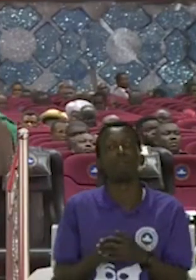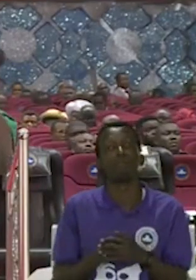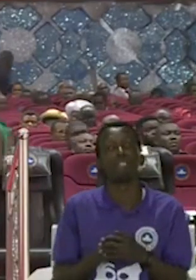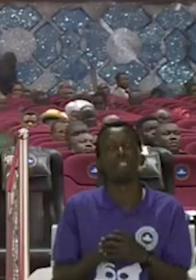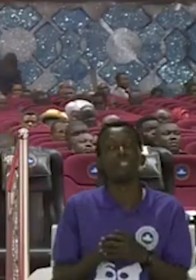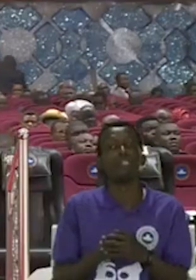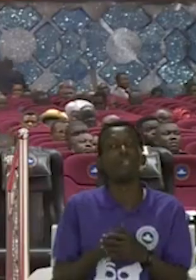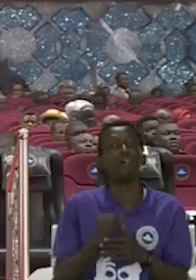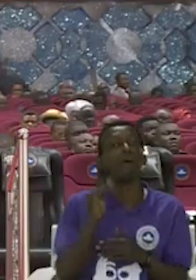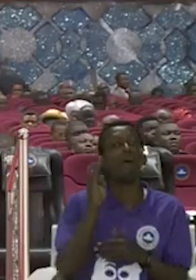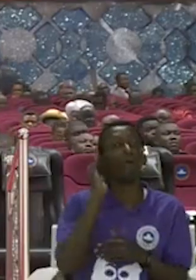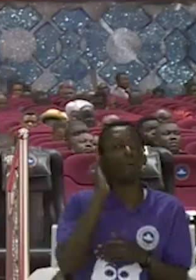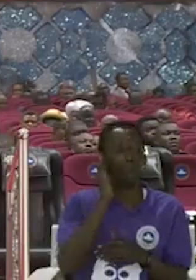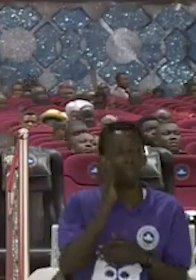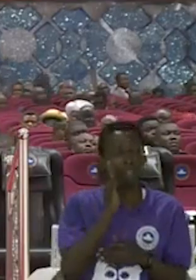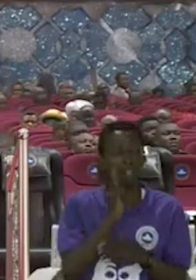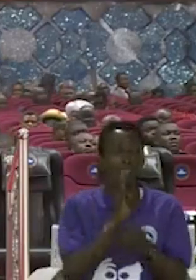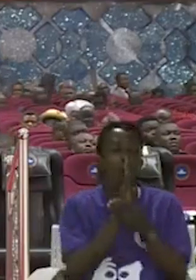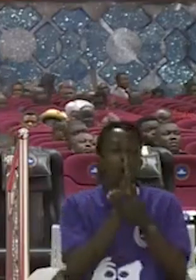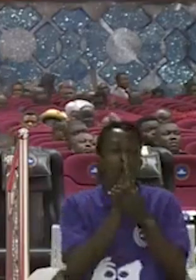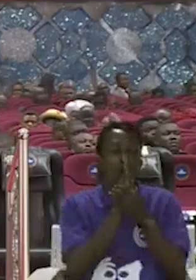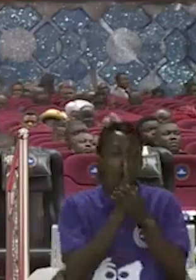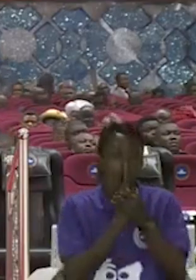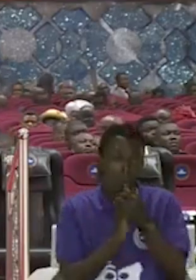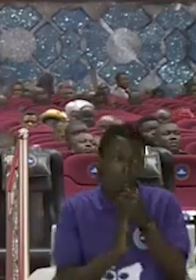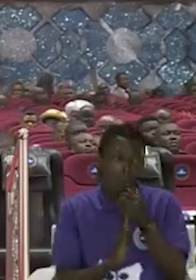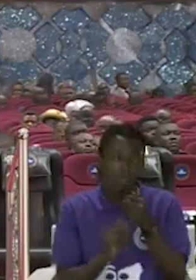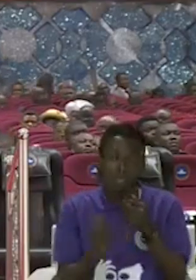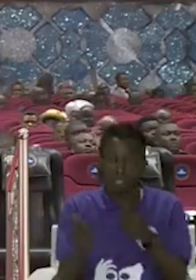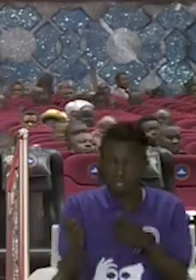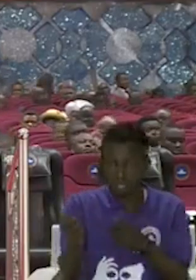will humble themselves